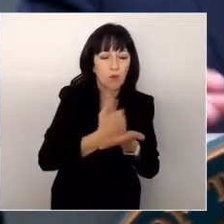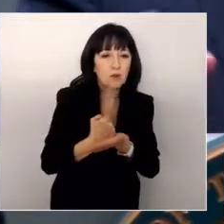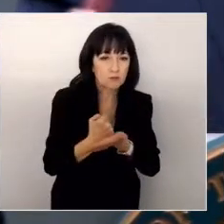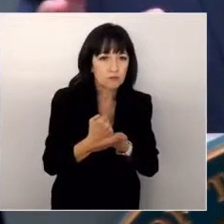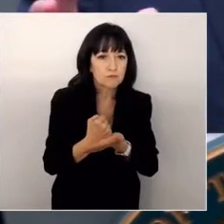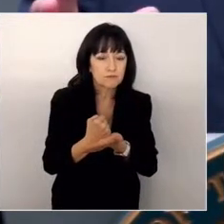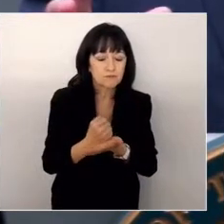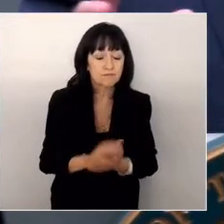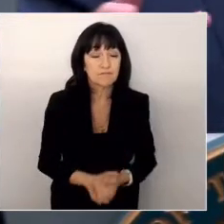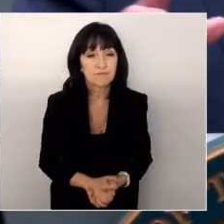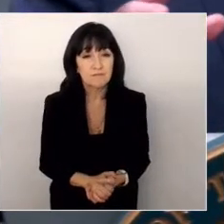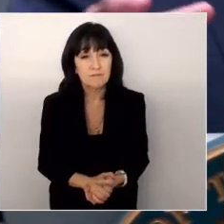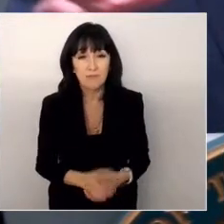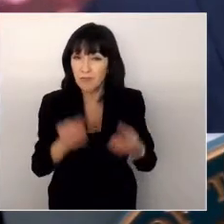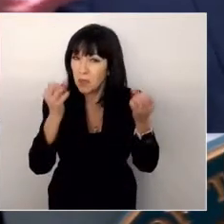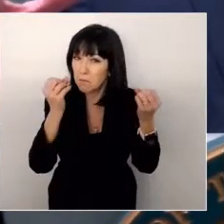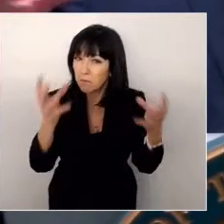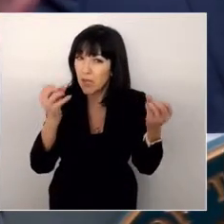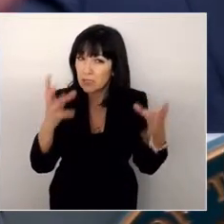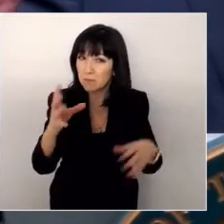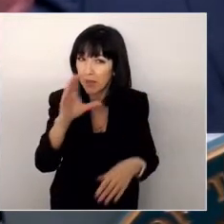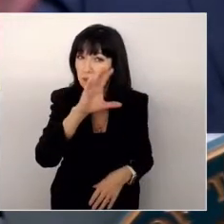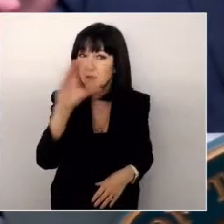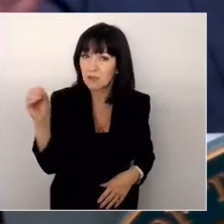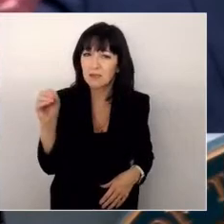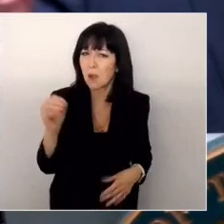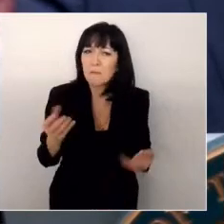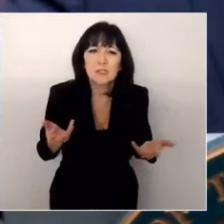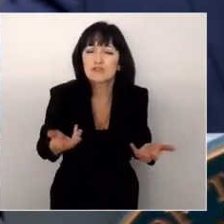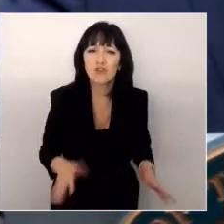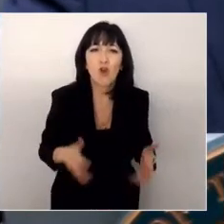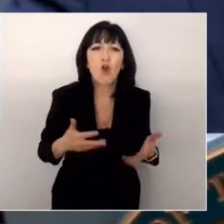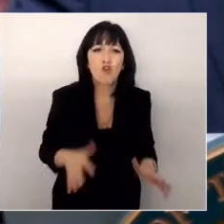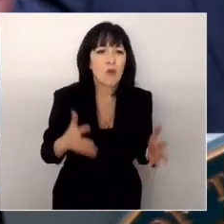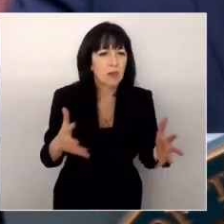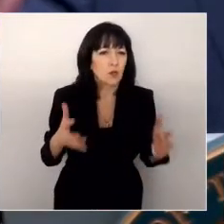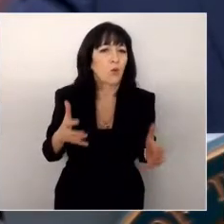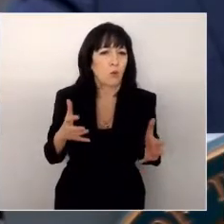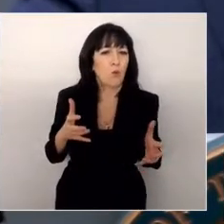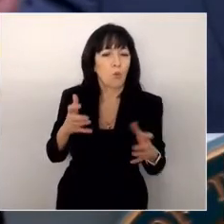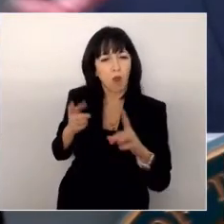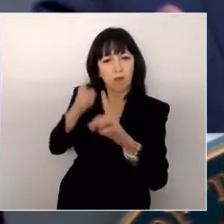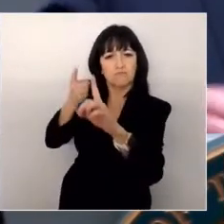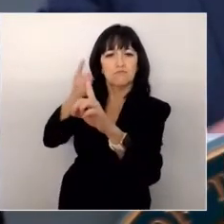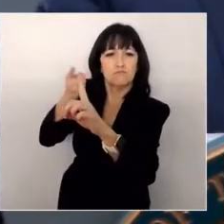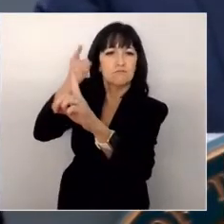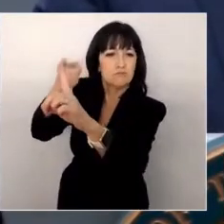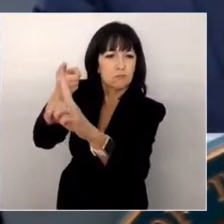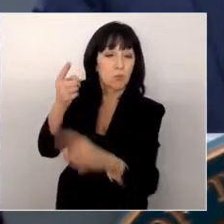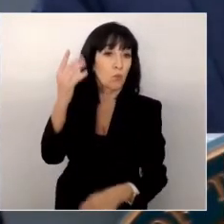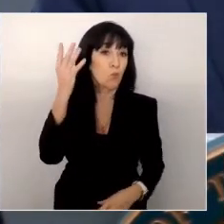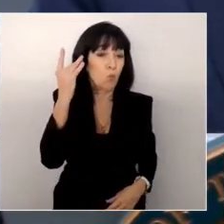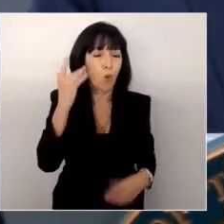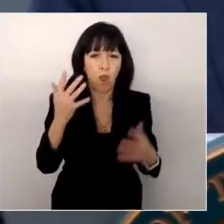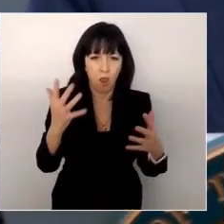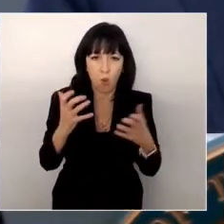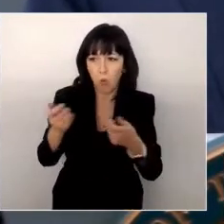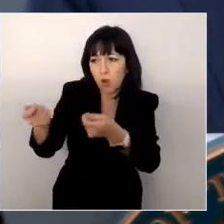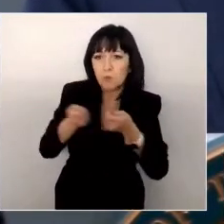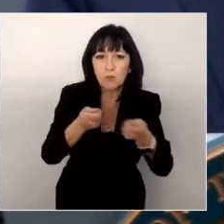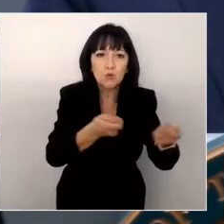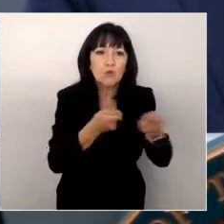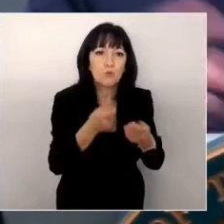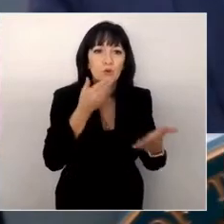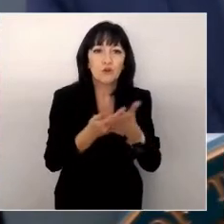And by the way, many companies are moving to that already just to compete for employees in the labor market we currently